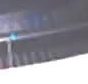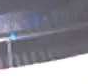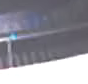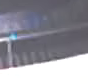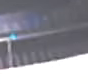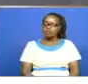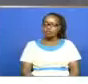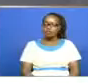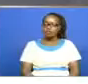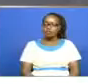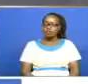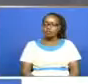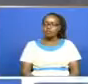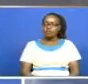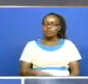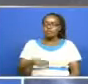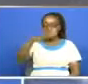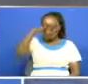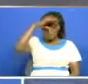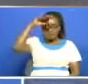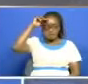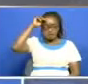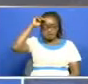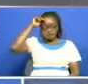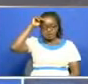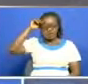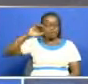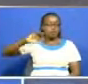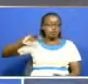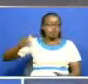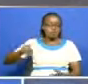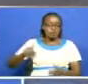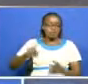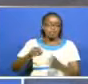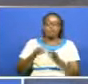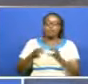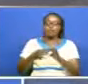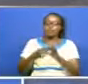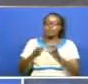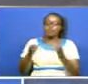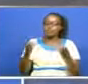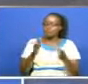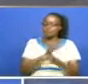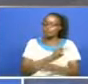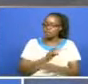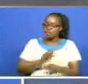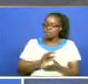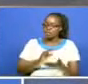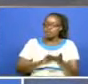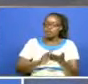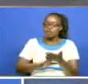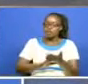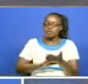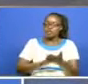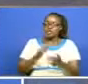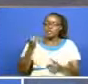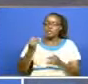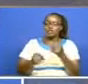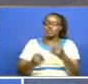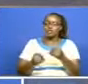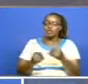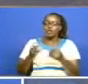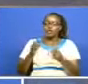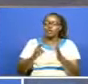In sports now, the Elgeyo Marakwet County Development and Implementation Coordination Committee has recommended the immediate termination of